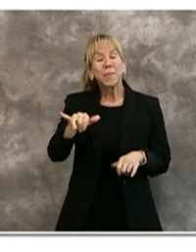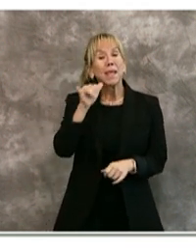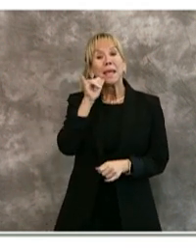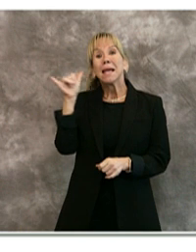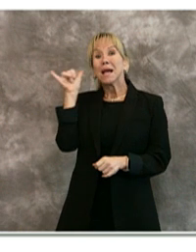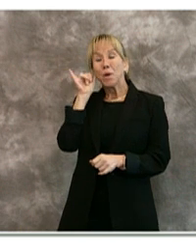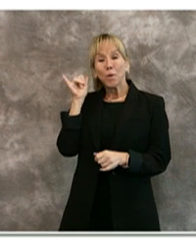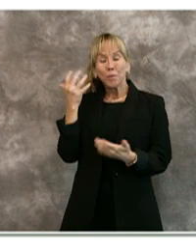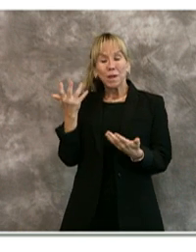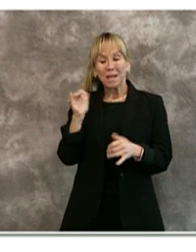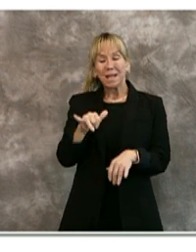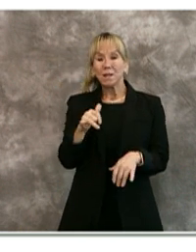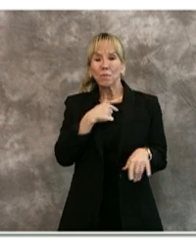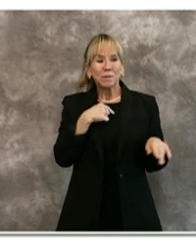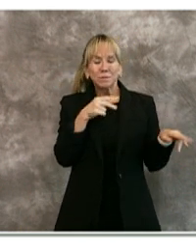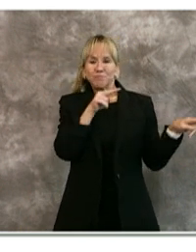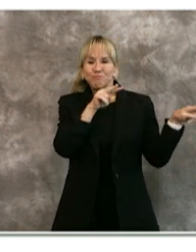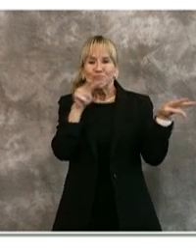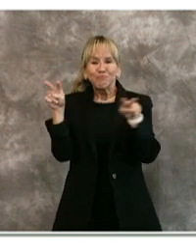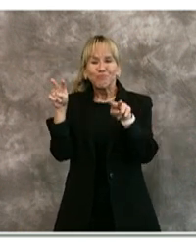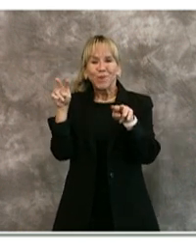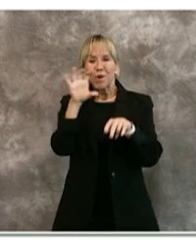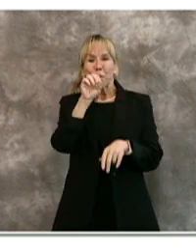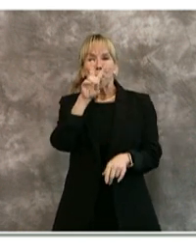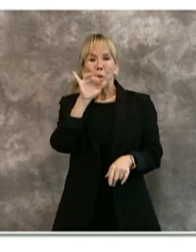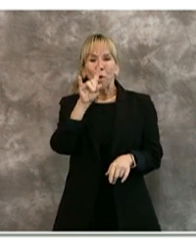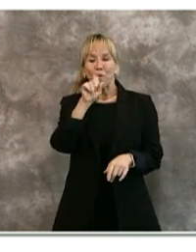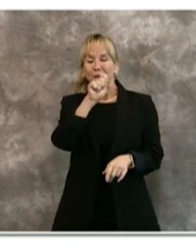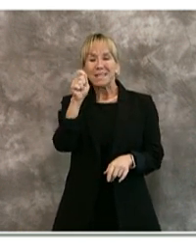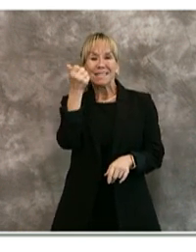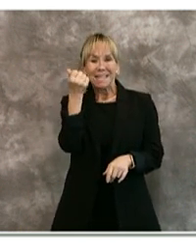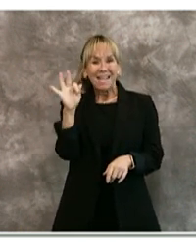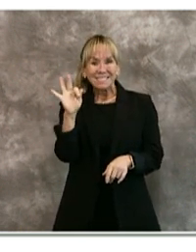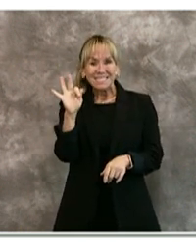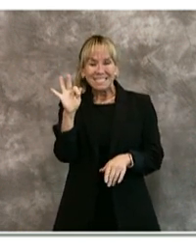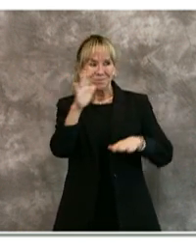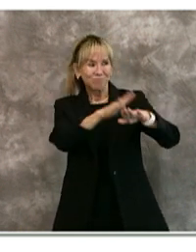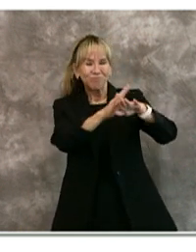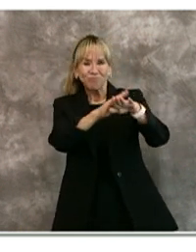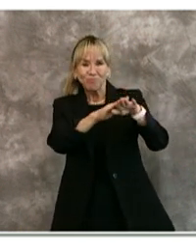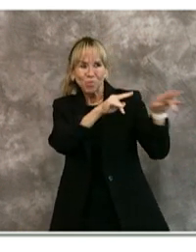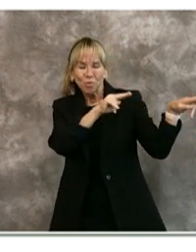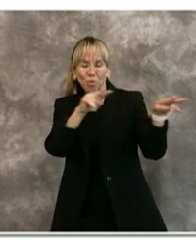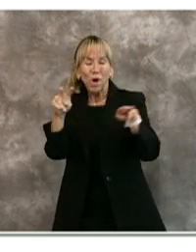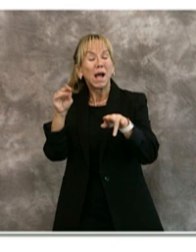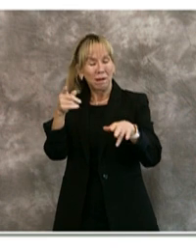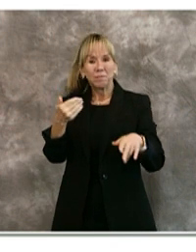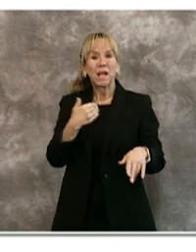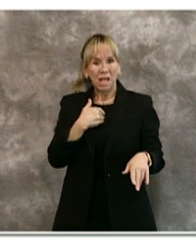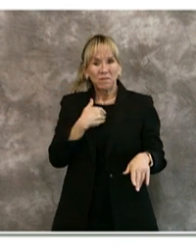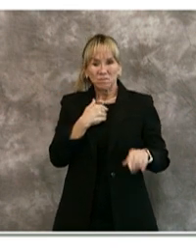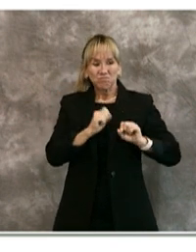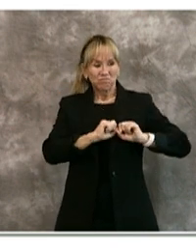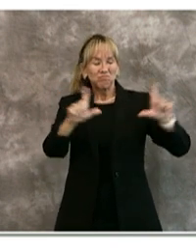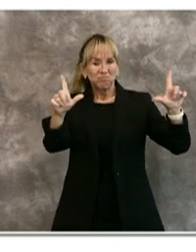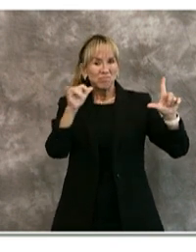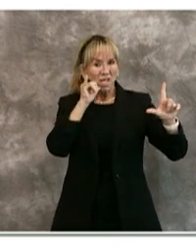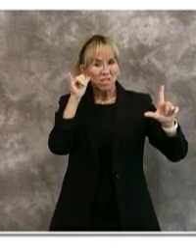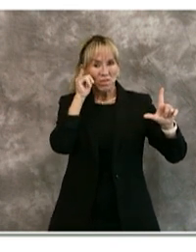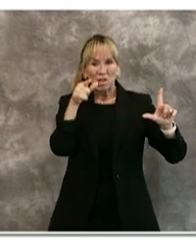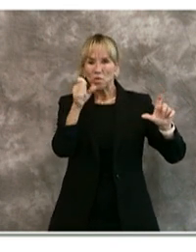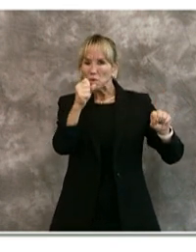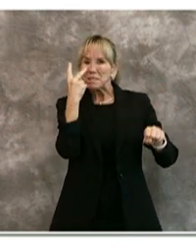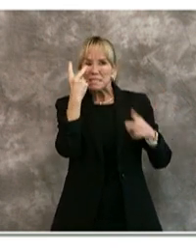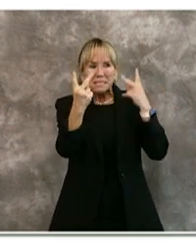Yesterday, our COVID-19 watch was also issued, and it also includes graphics that show